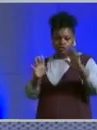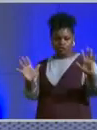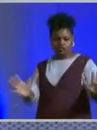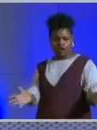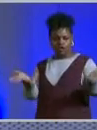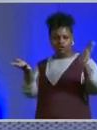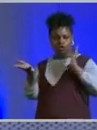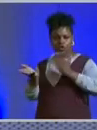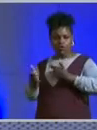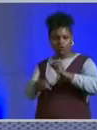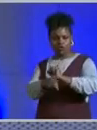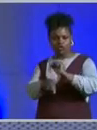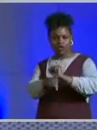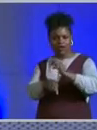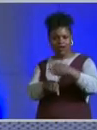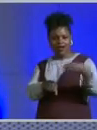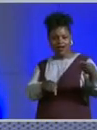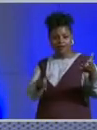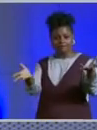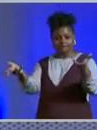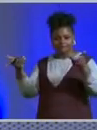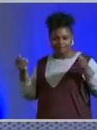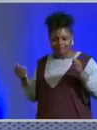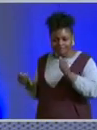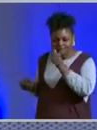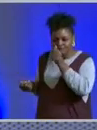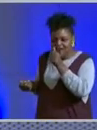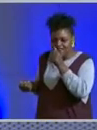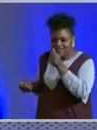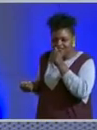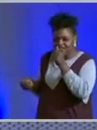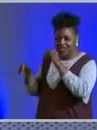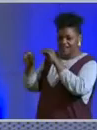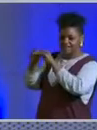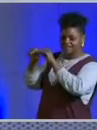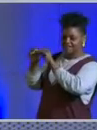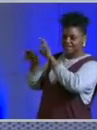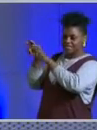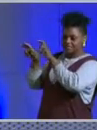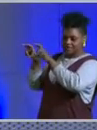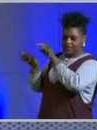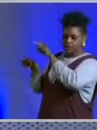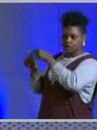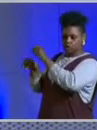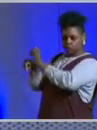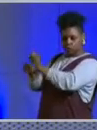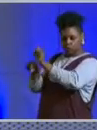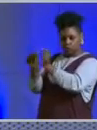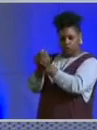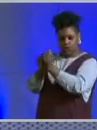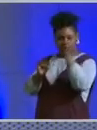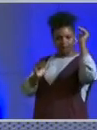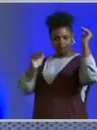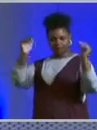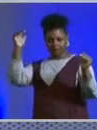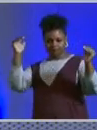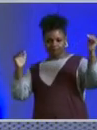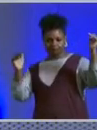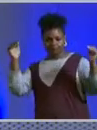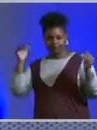and bring in the additional private investment that will work with the leveraged public funds on that. When we